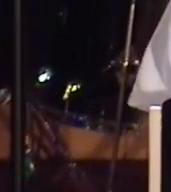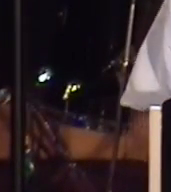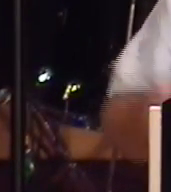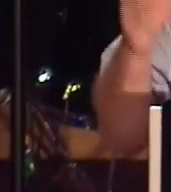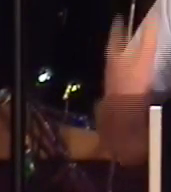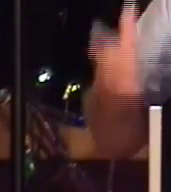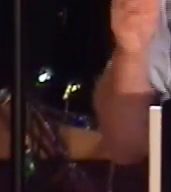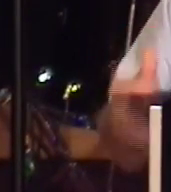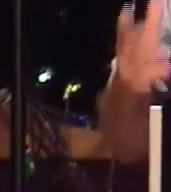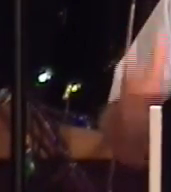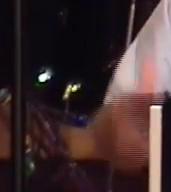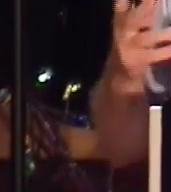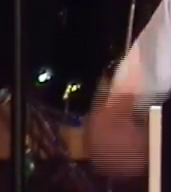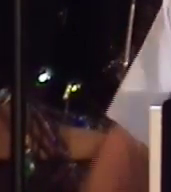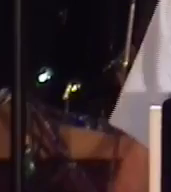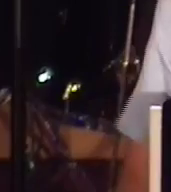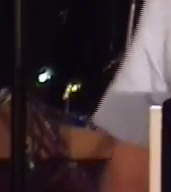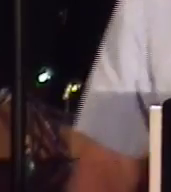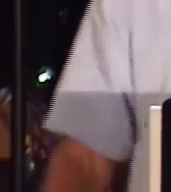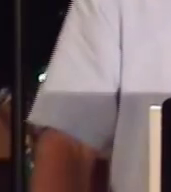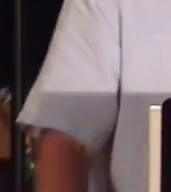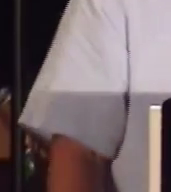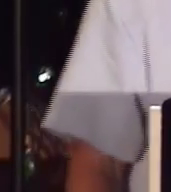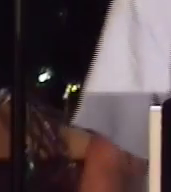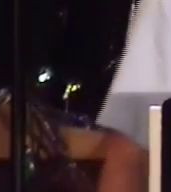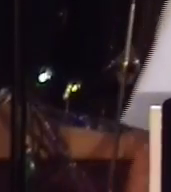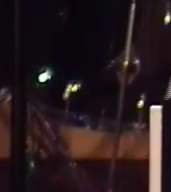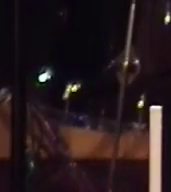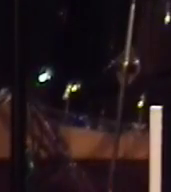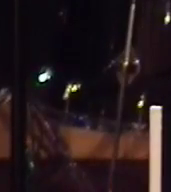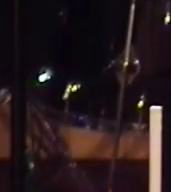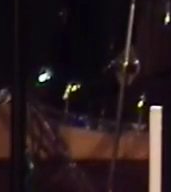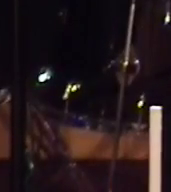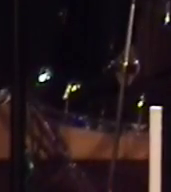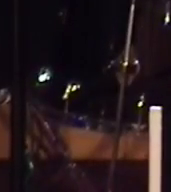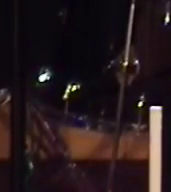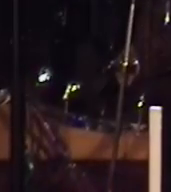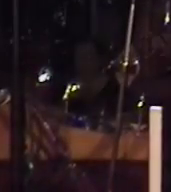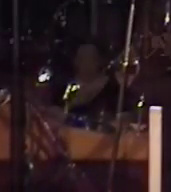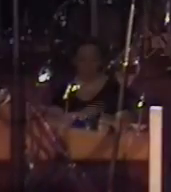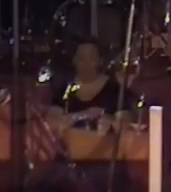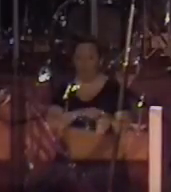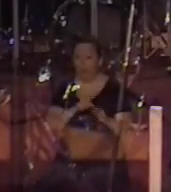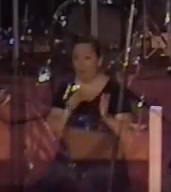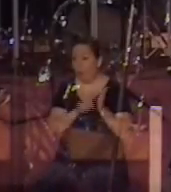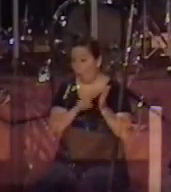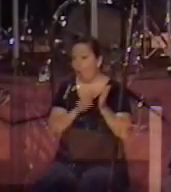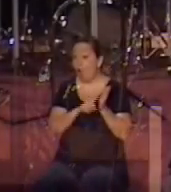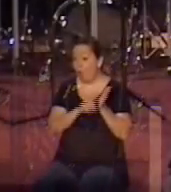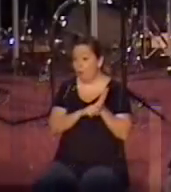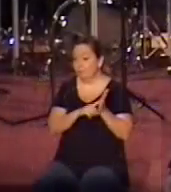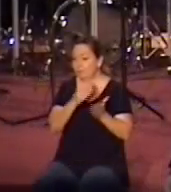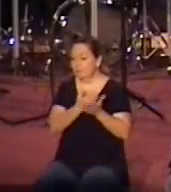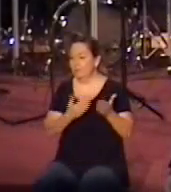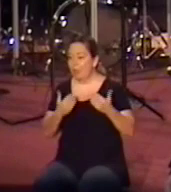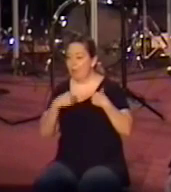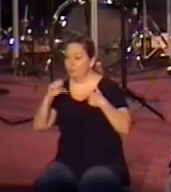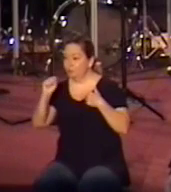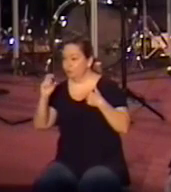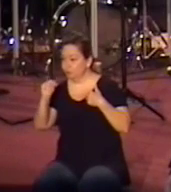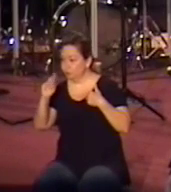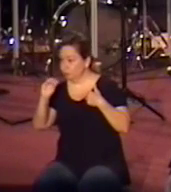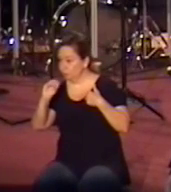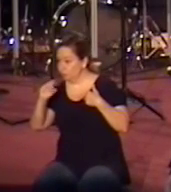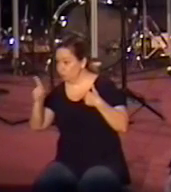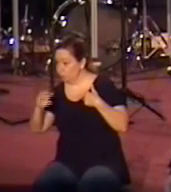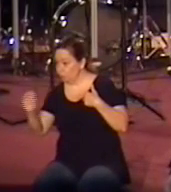ground. Now, I know some people have 3 alarm clocks. And I know most people have snooze, right? And I got this special